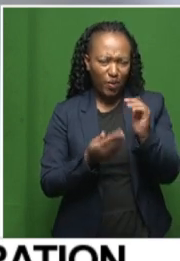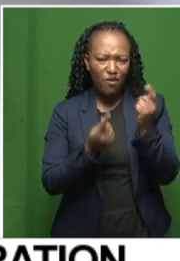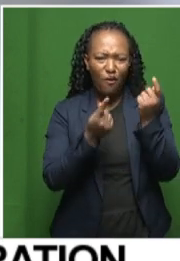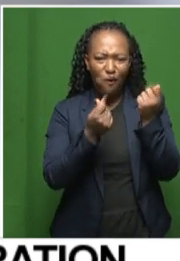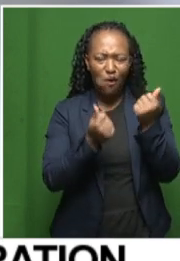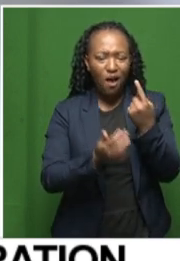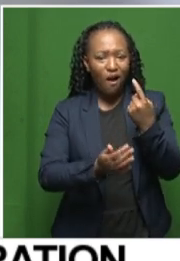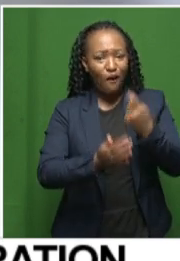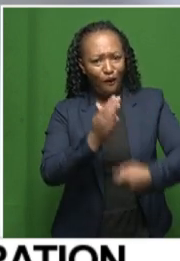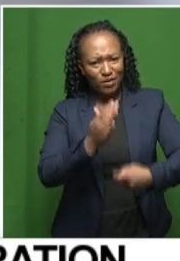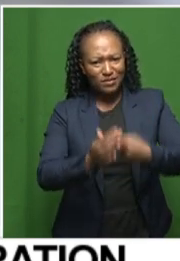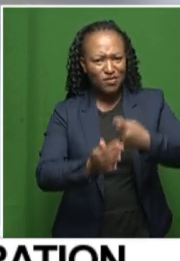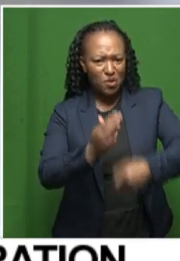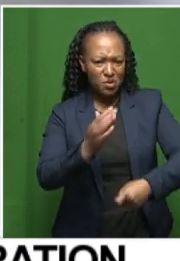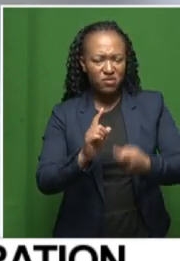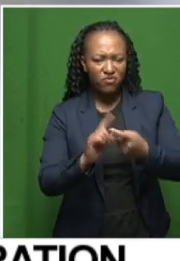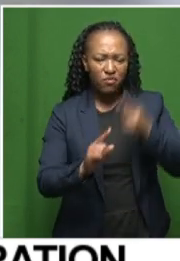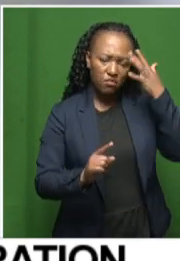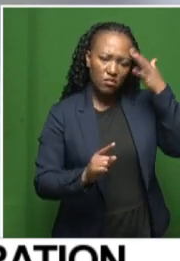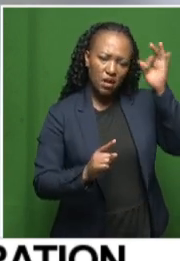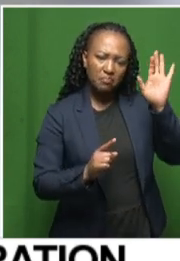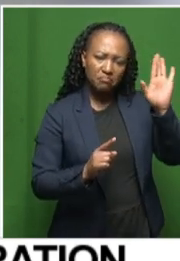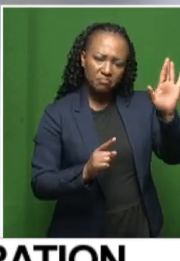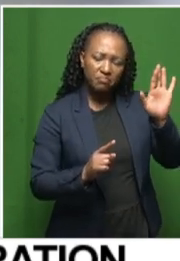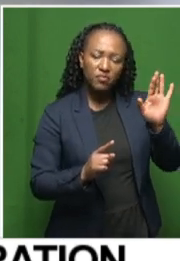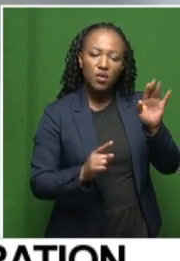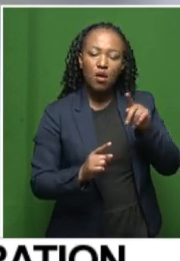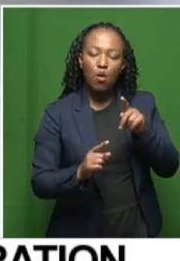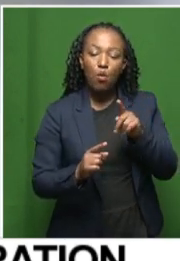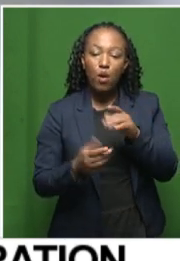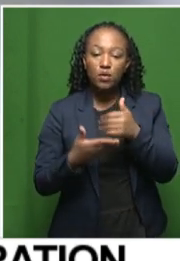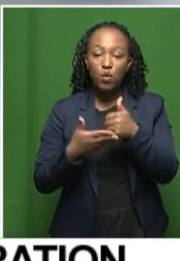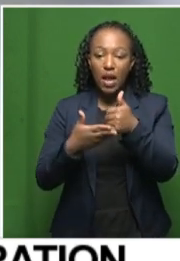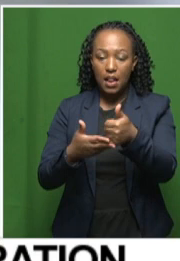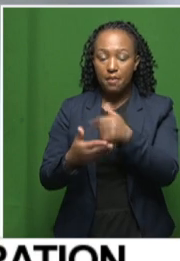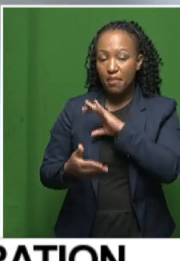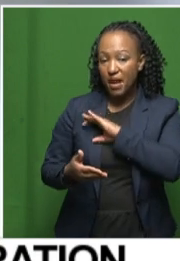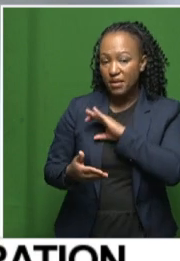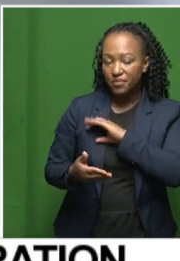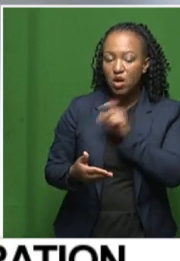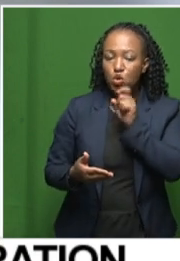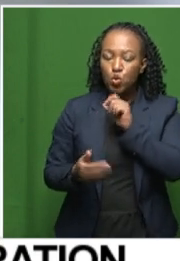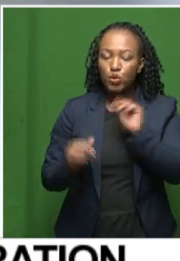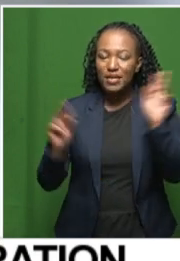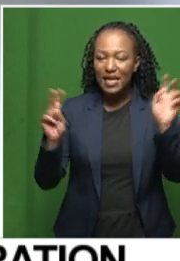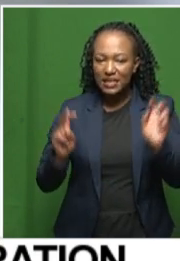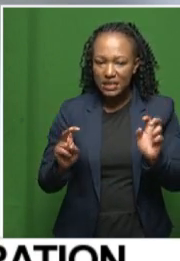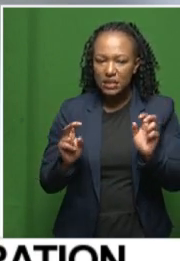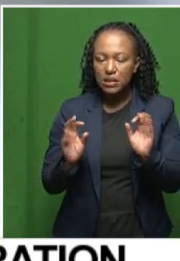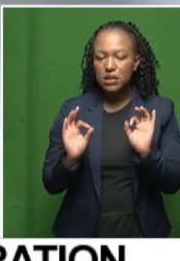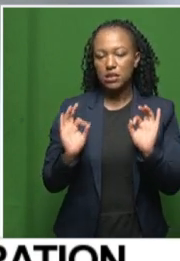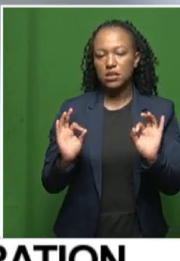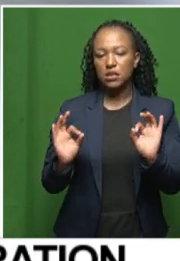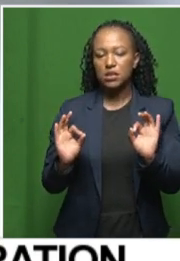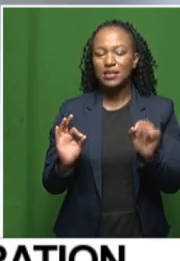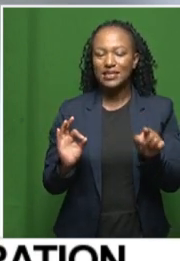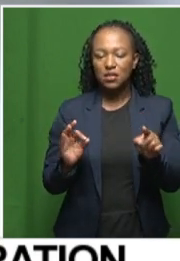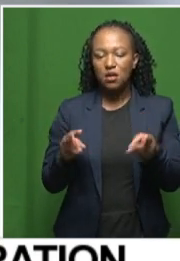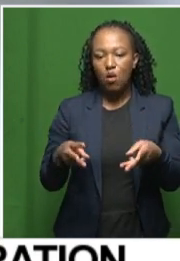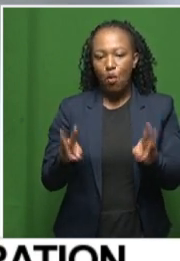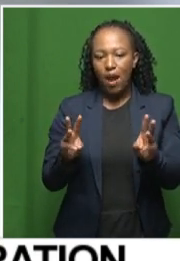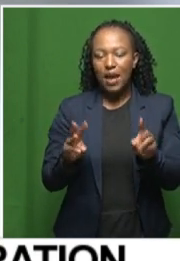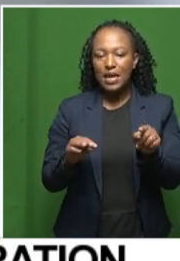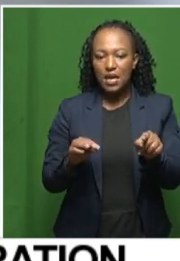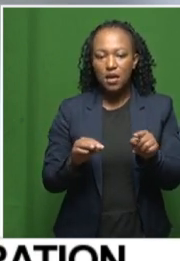that is required and increasing, that customer's ability to use power productively is where, the